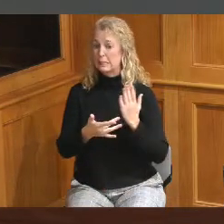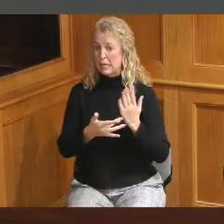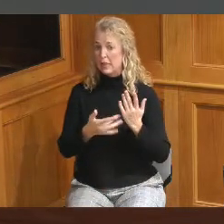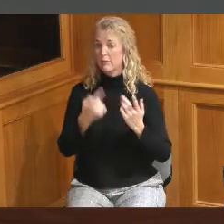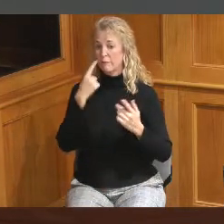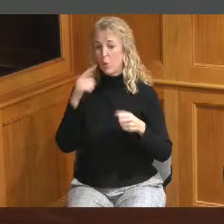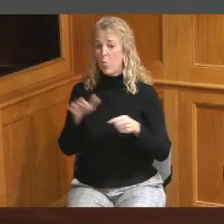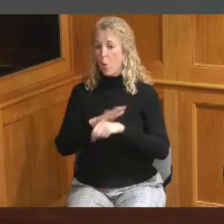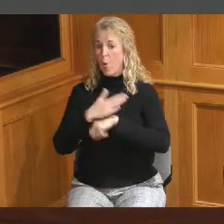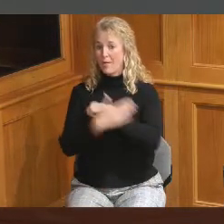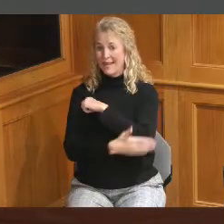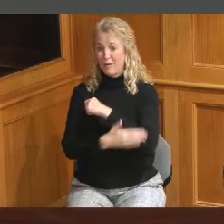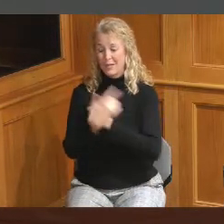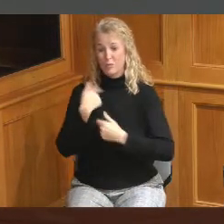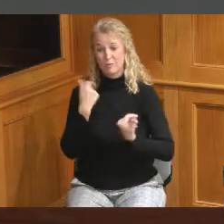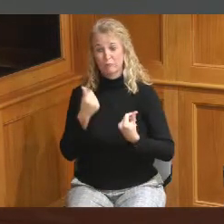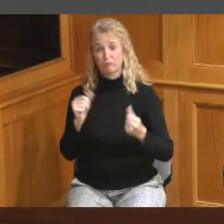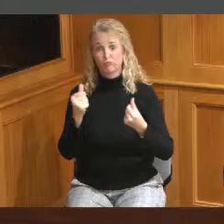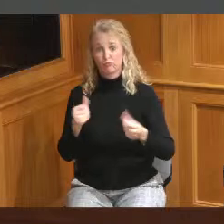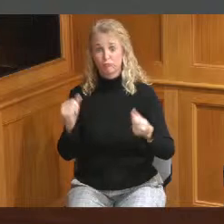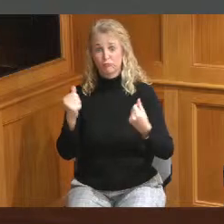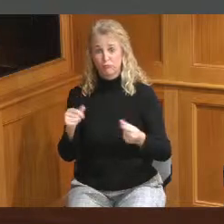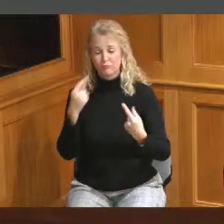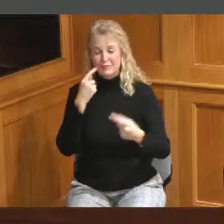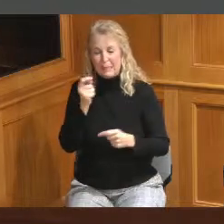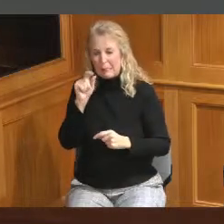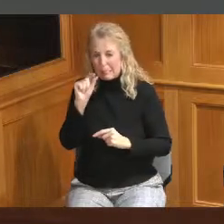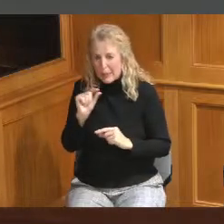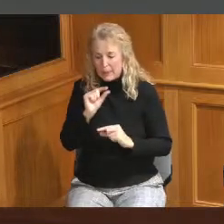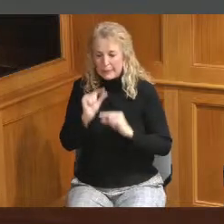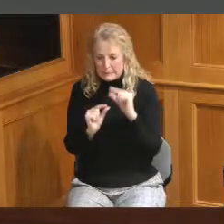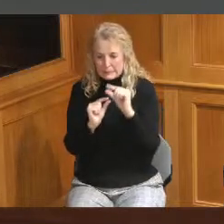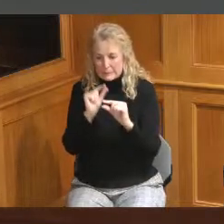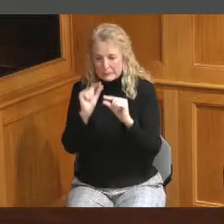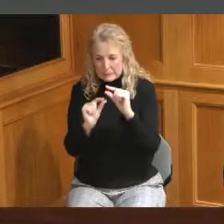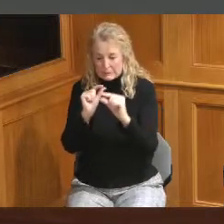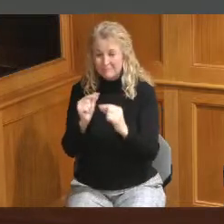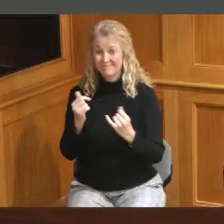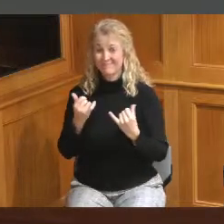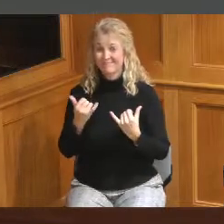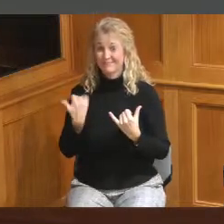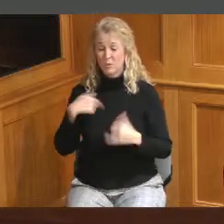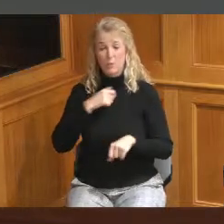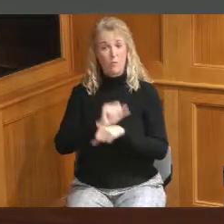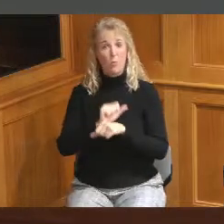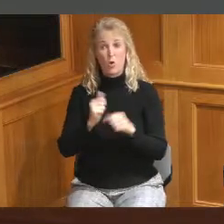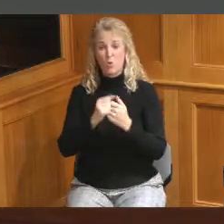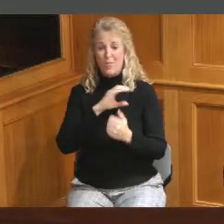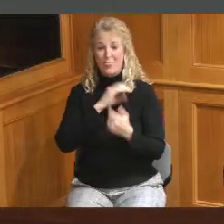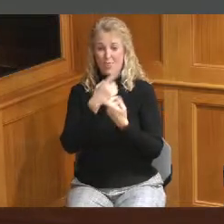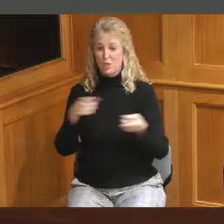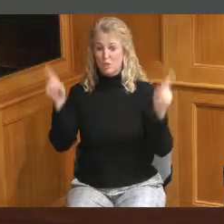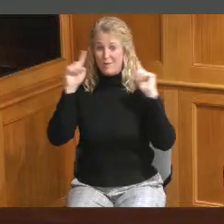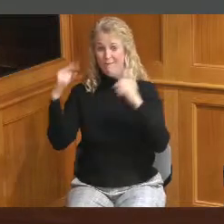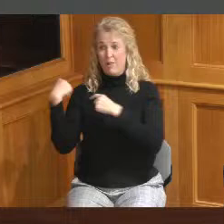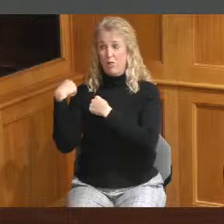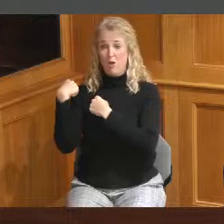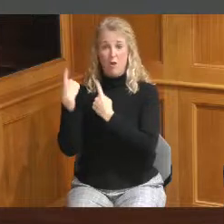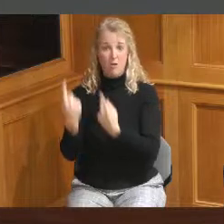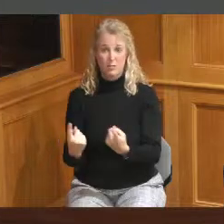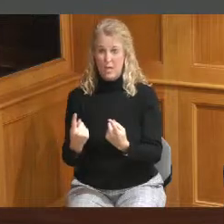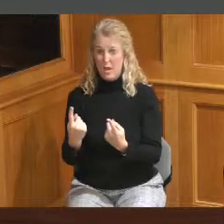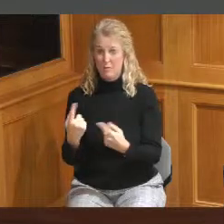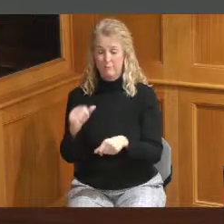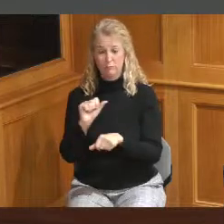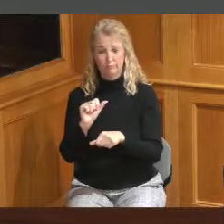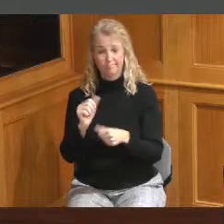county has been something that we've tried to do incrementally in every budget cycle. This is one that we've been working with the sheriff on for a while to try to get them